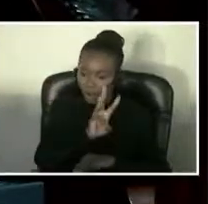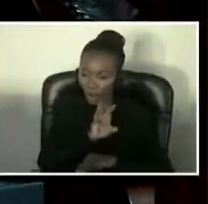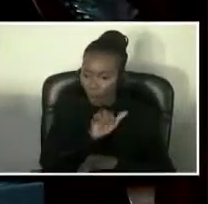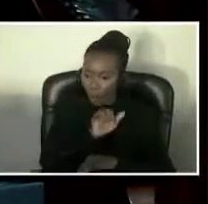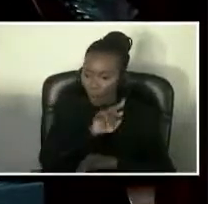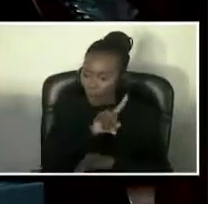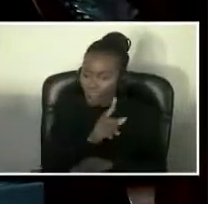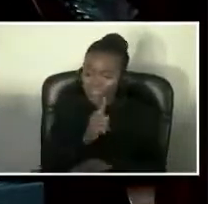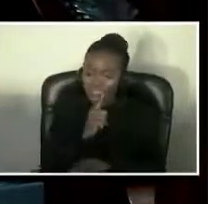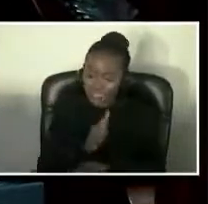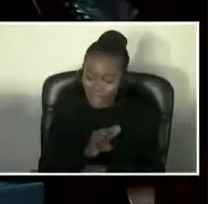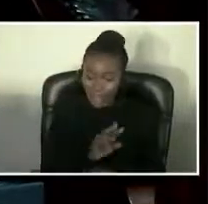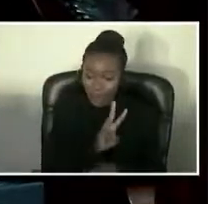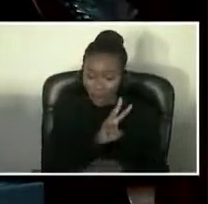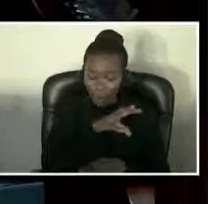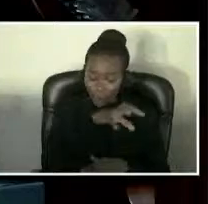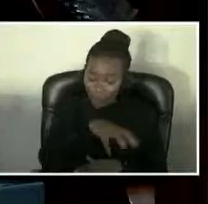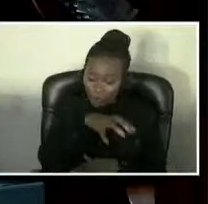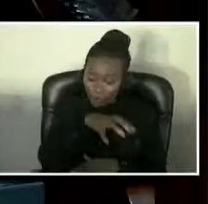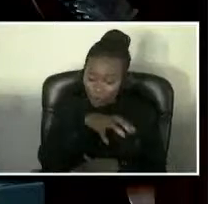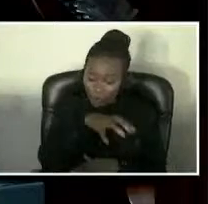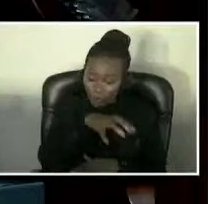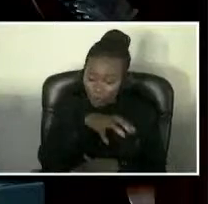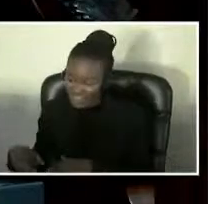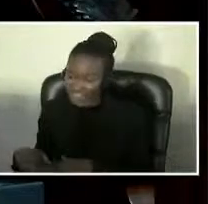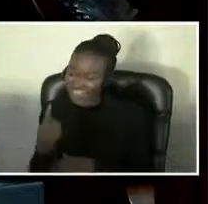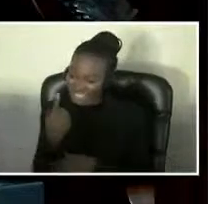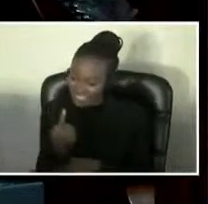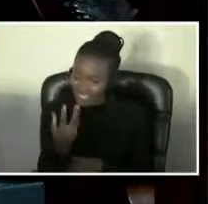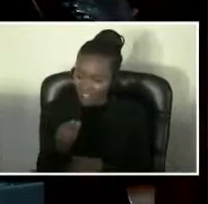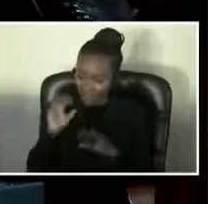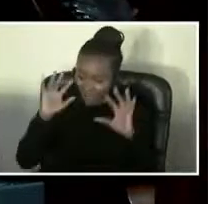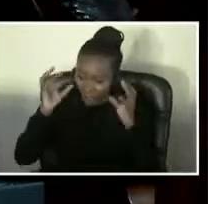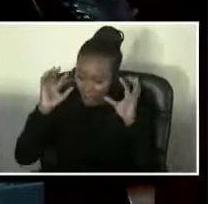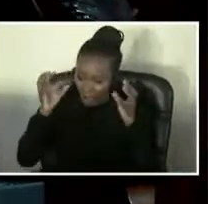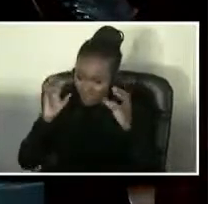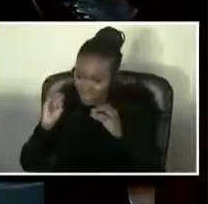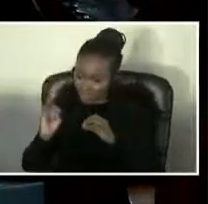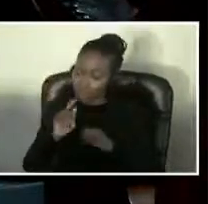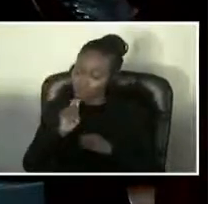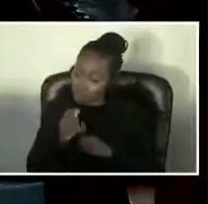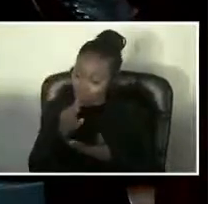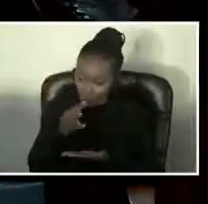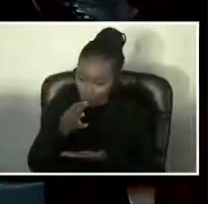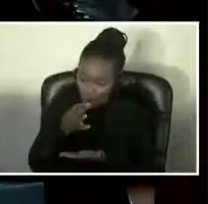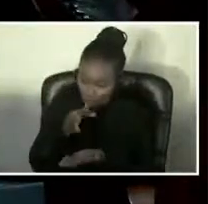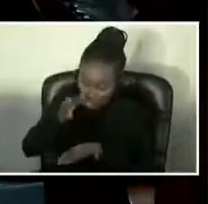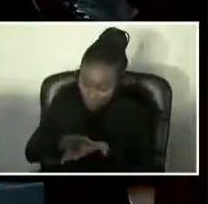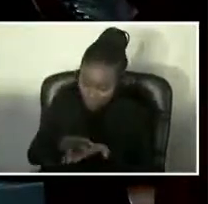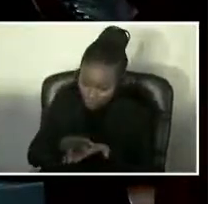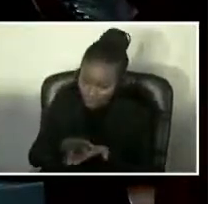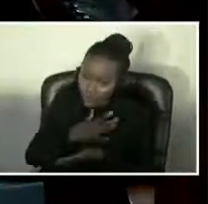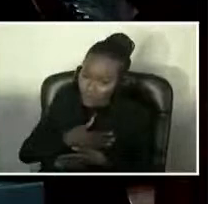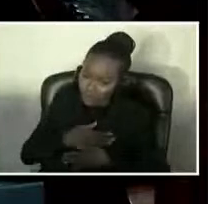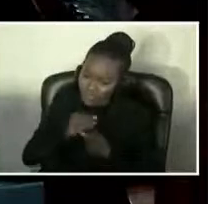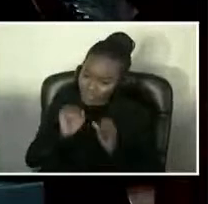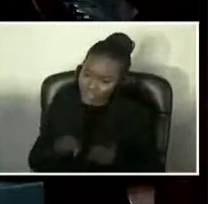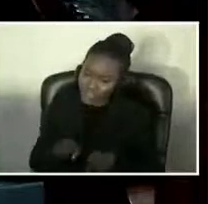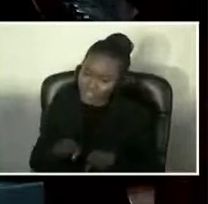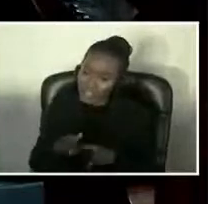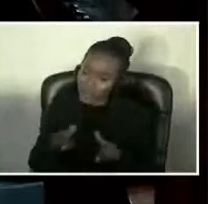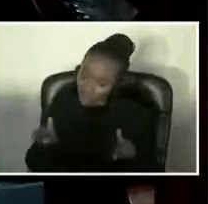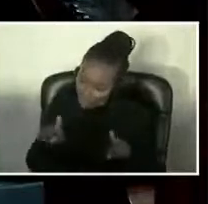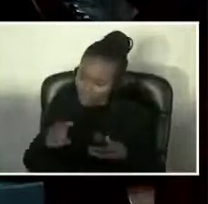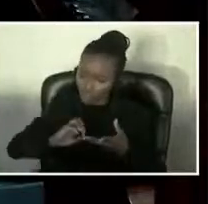liostan we have another proposals that come from members we appreciate them we welcome them and we try and